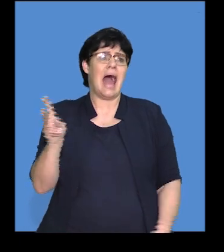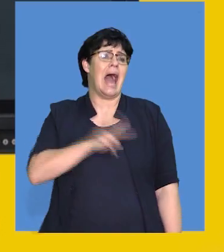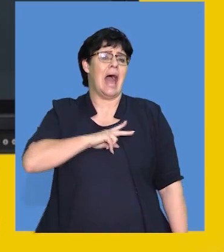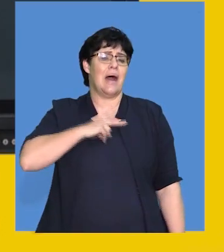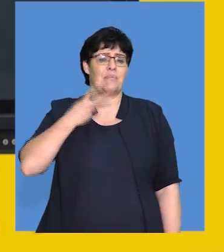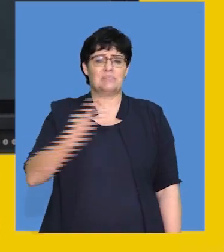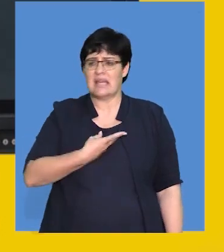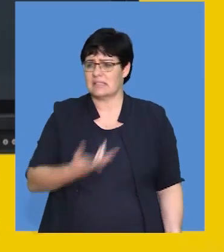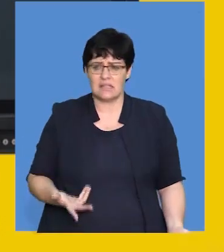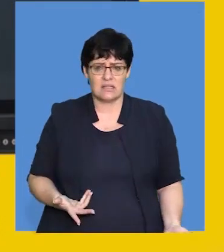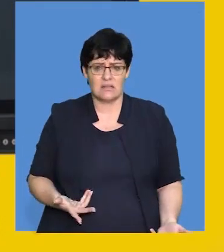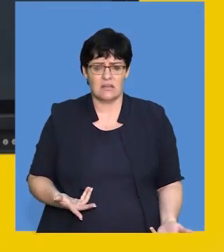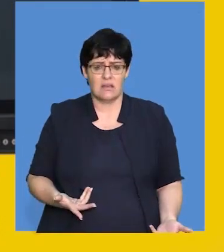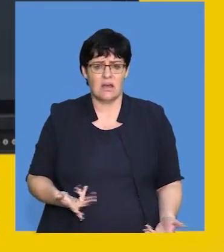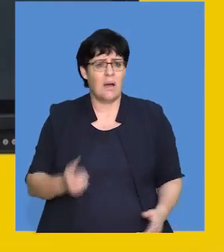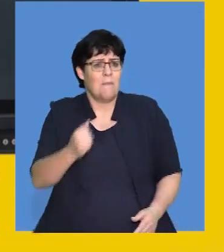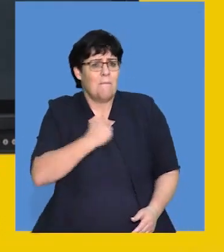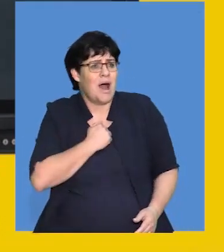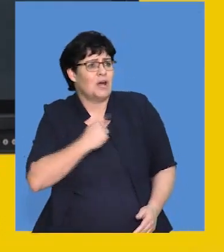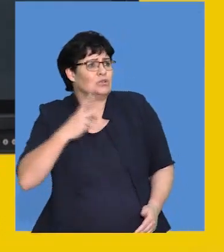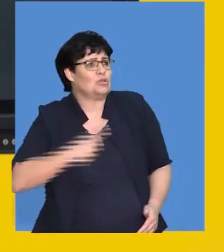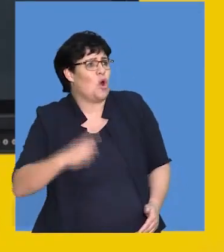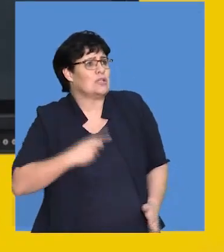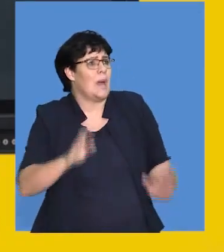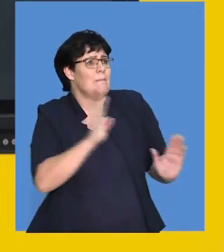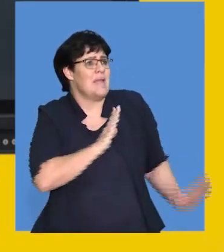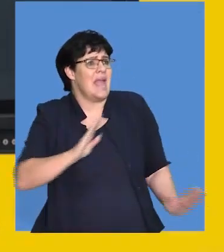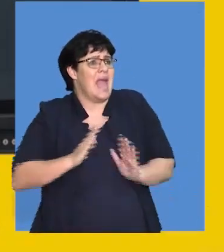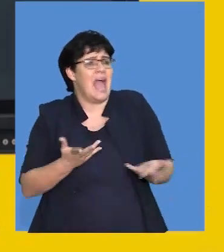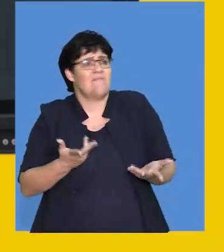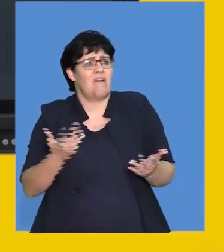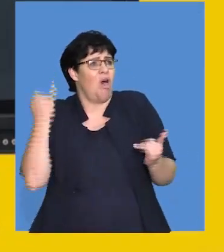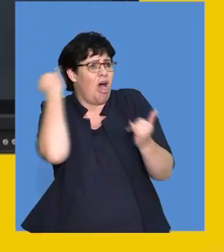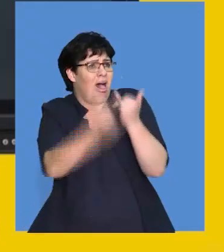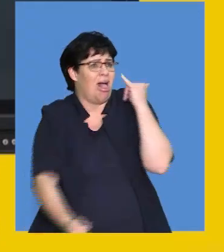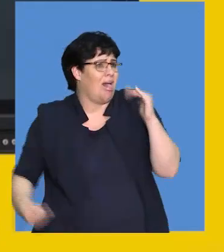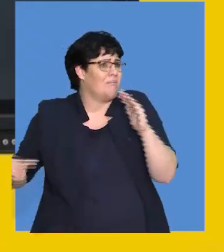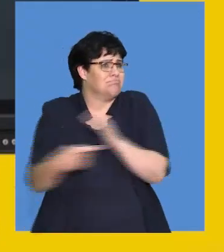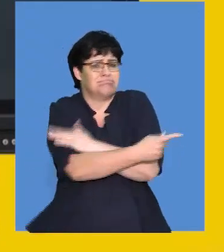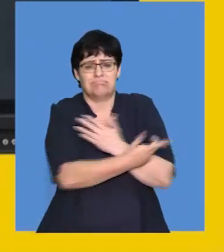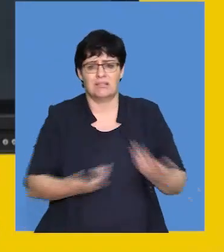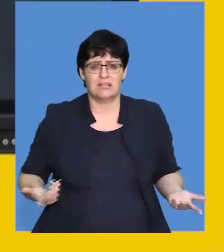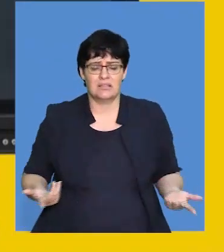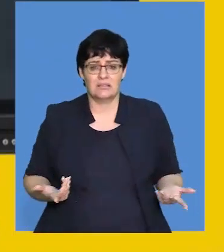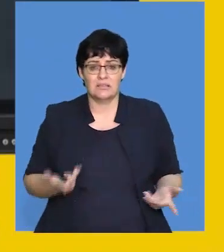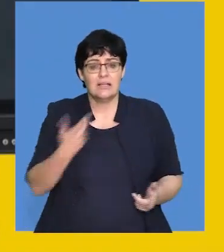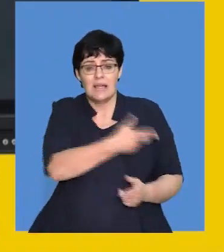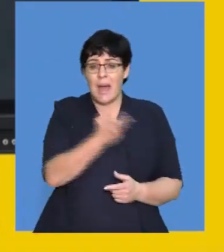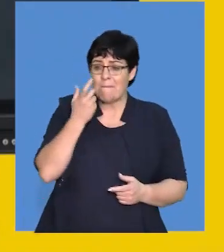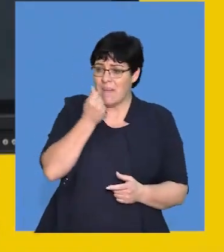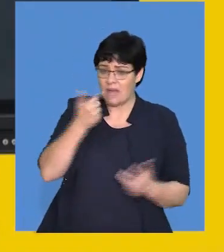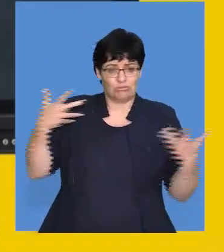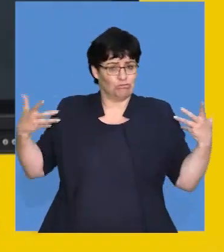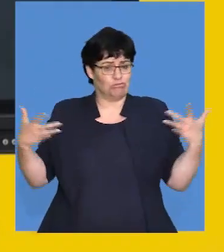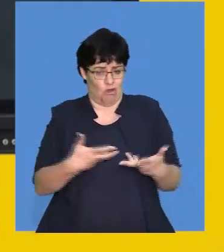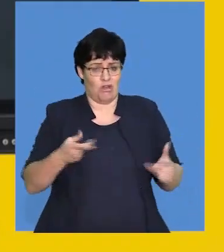How could his daughter be behaving so immorally? So this man is in shock. That is the tone